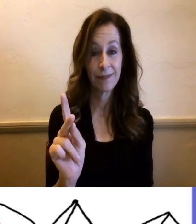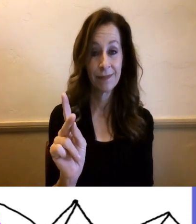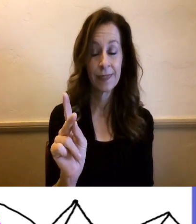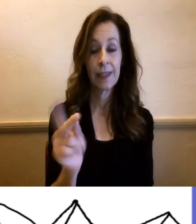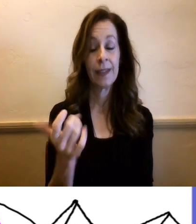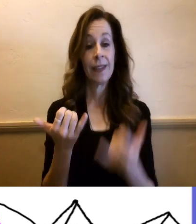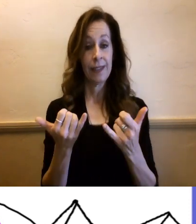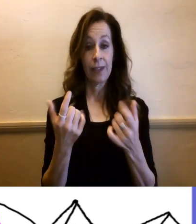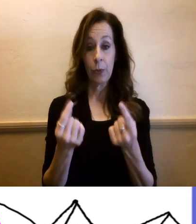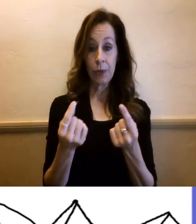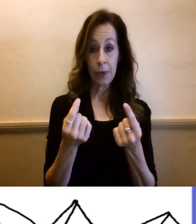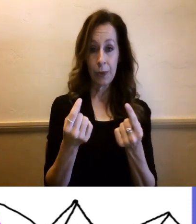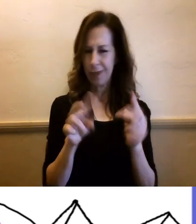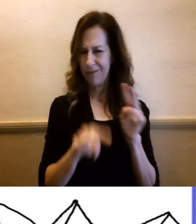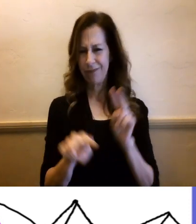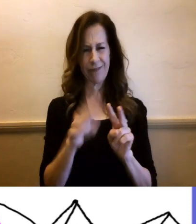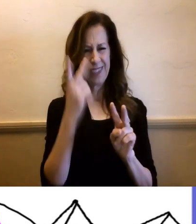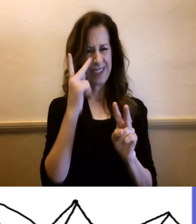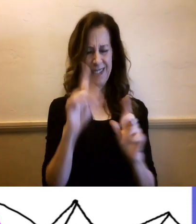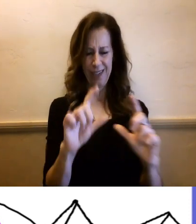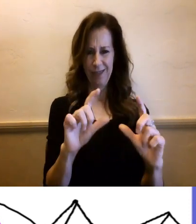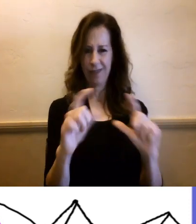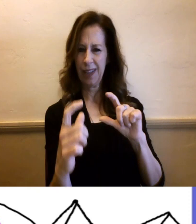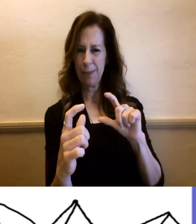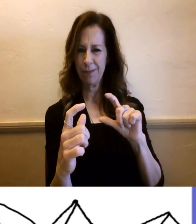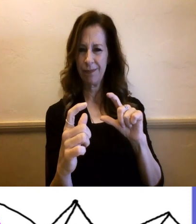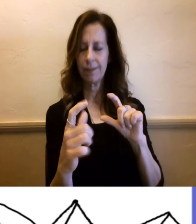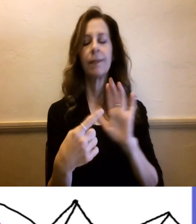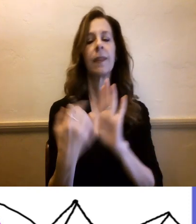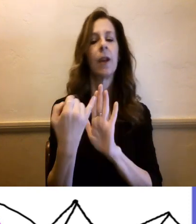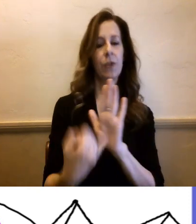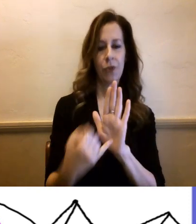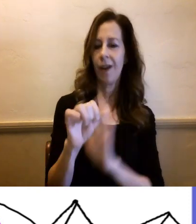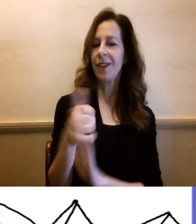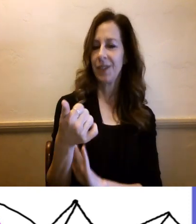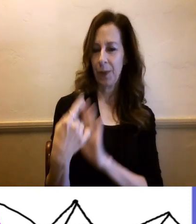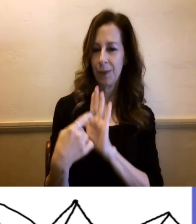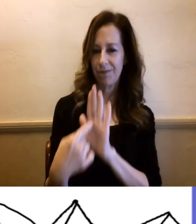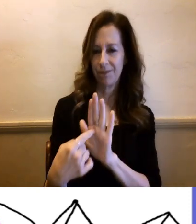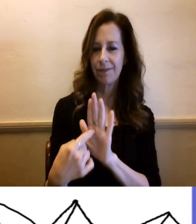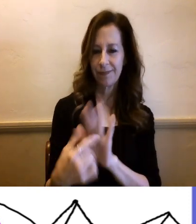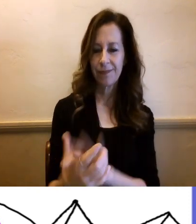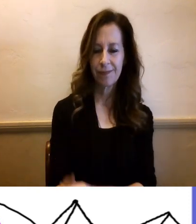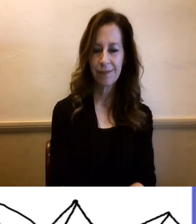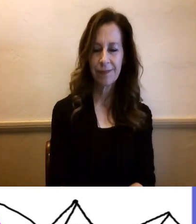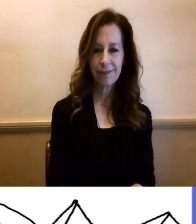All right, this is what I'm going to do. In case you're not seeing it flipping on you, I'm going to draw another one.